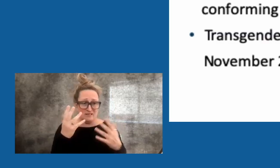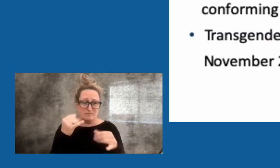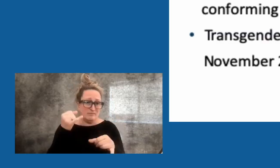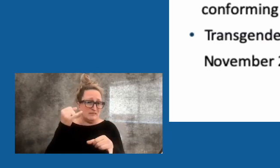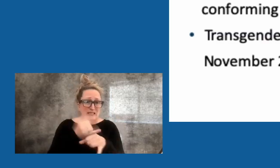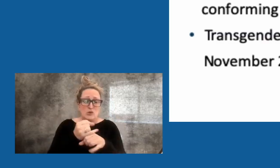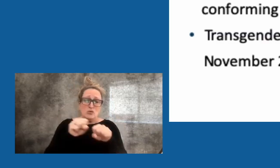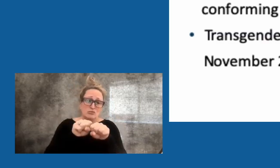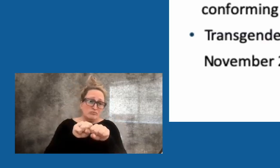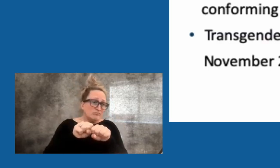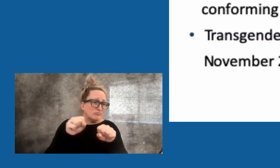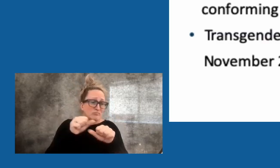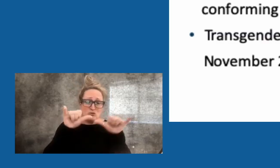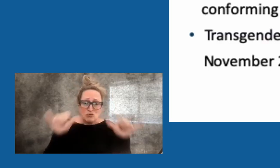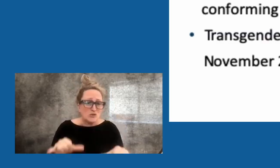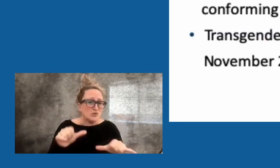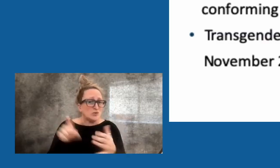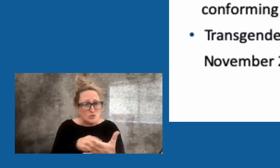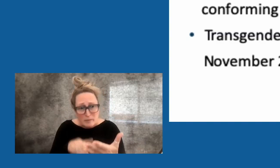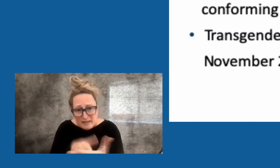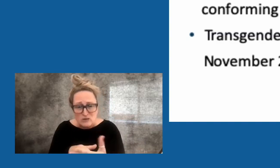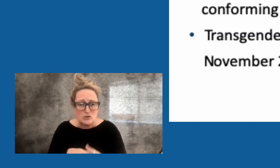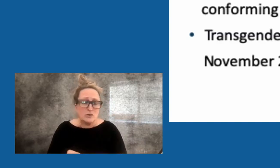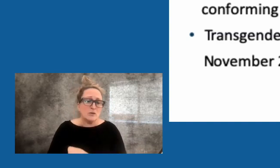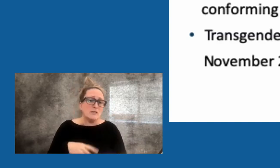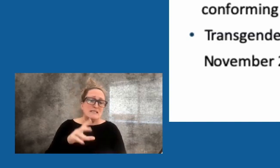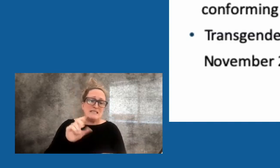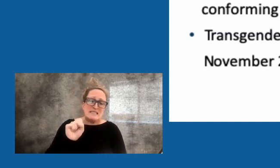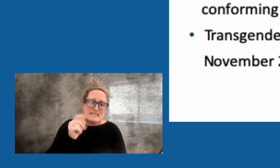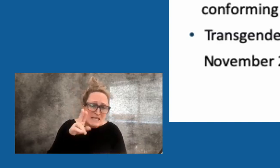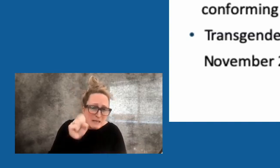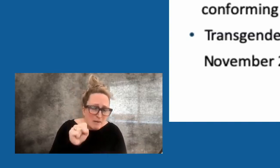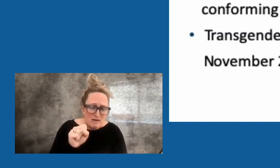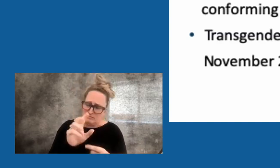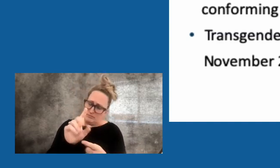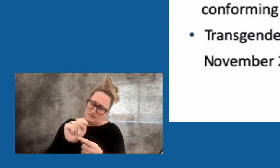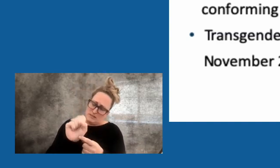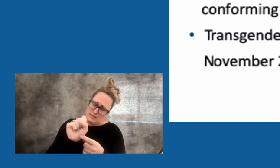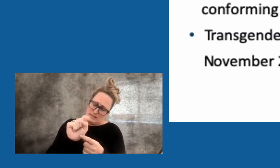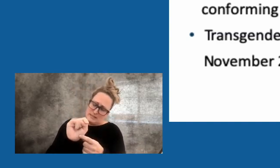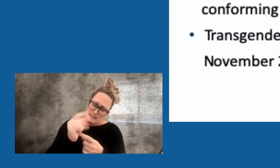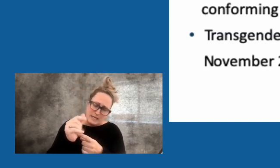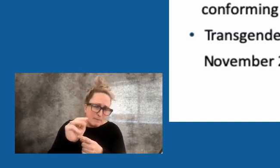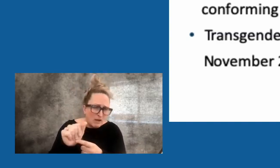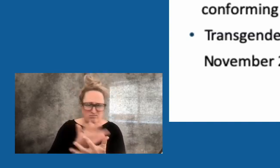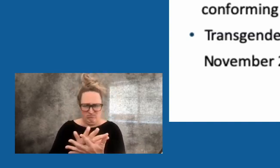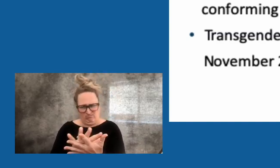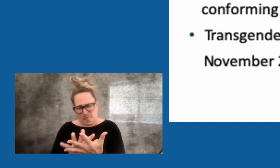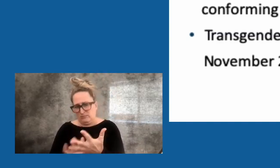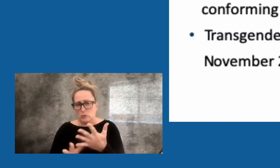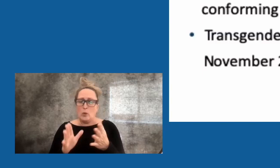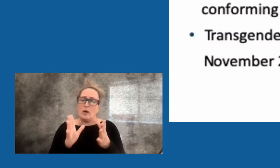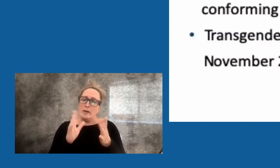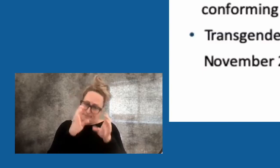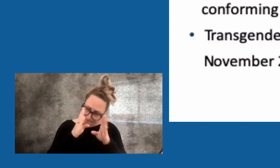institutional, structural injustice, discrimination, stigma. So we're going to bring attention to all of that. This is what